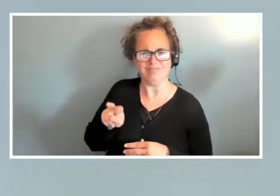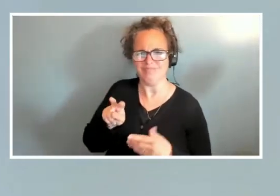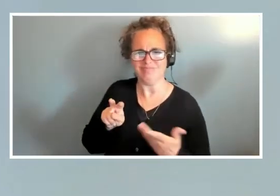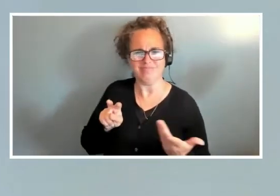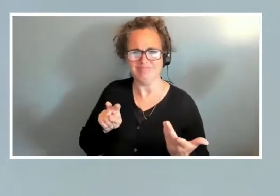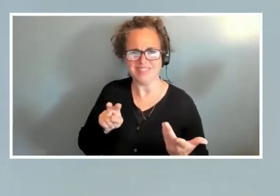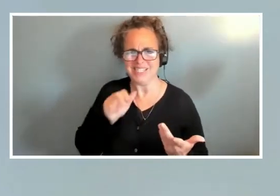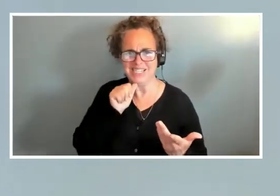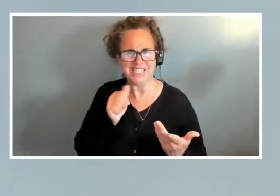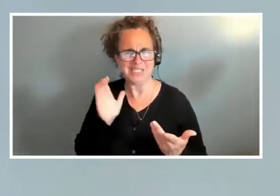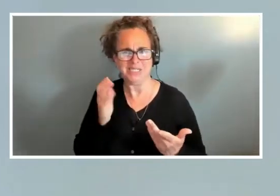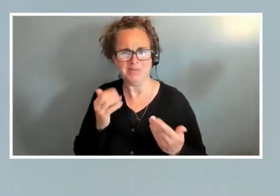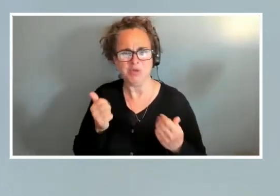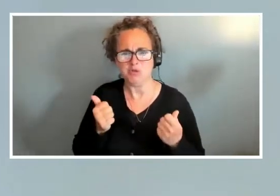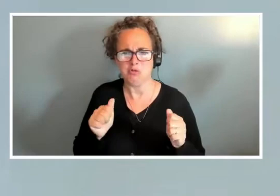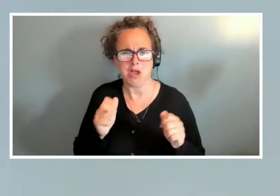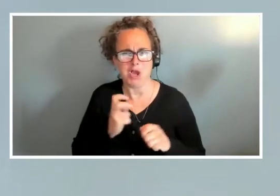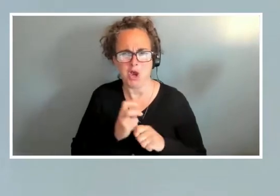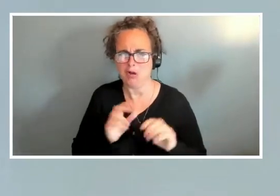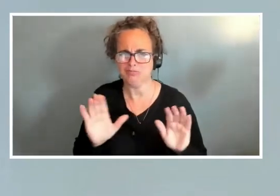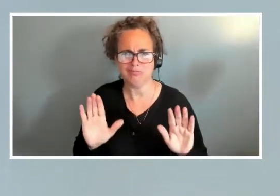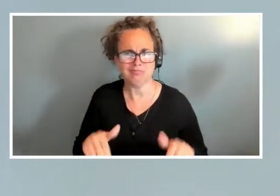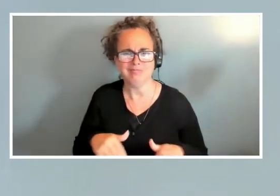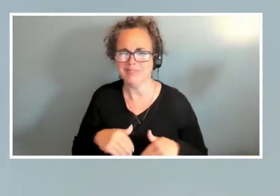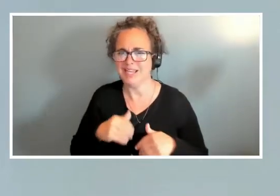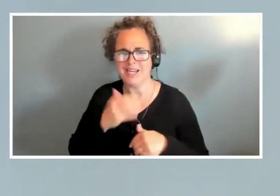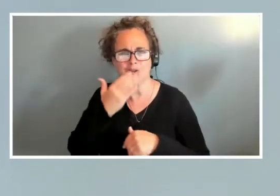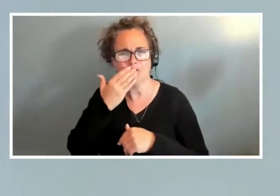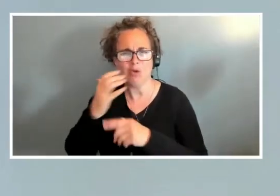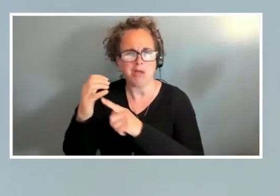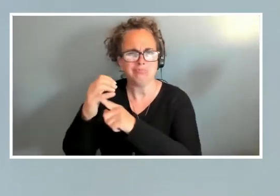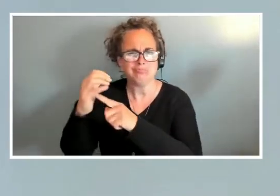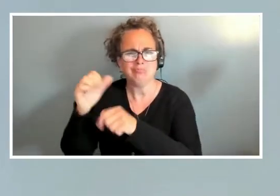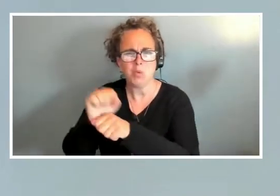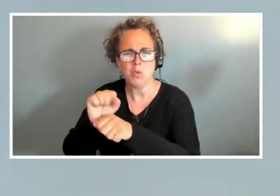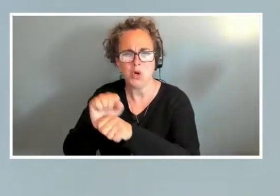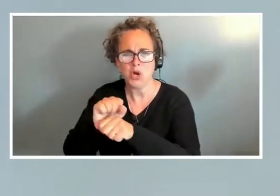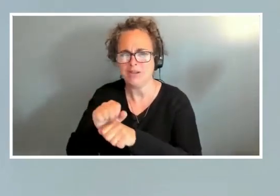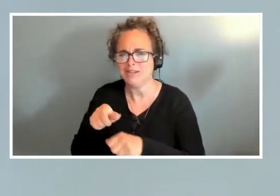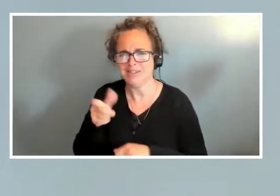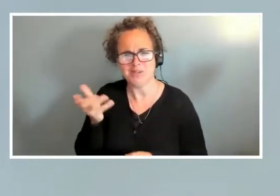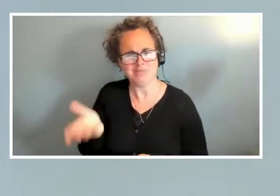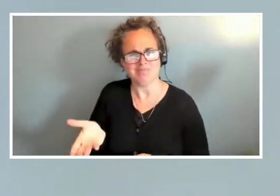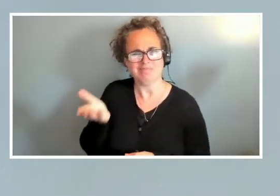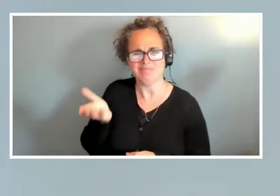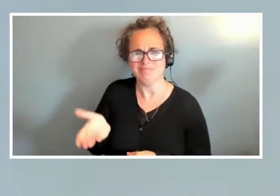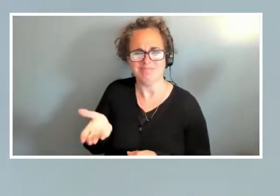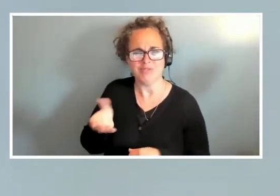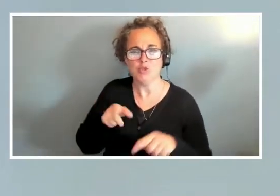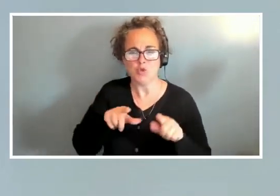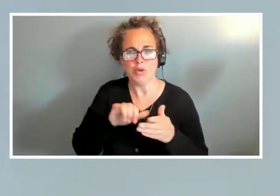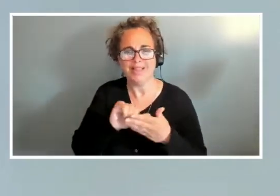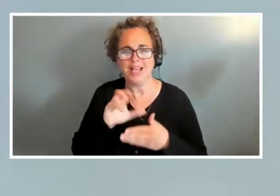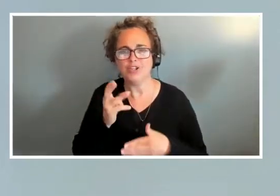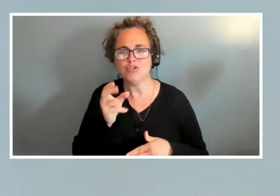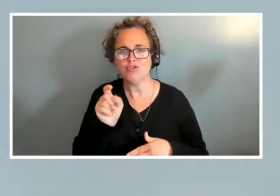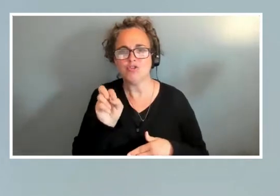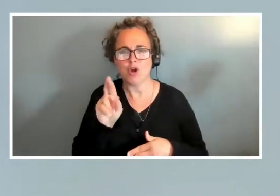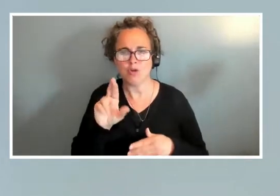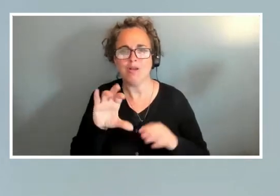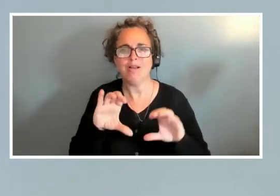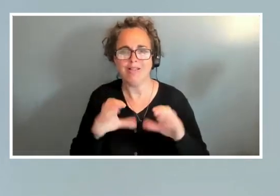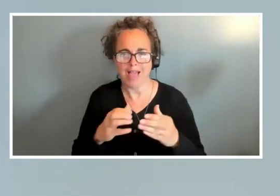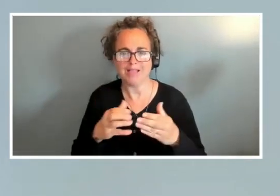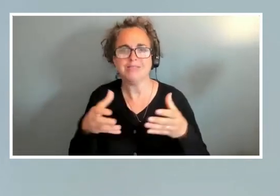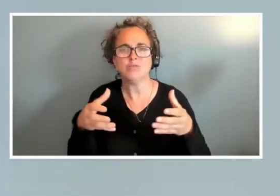try hard at all, but produced better work than any of us. And in that charter class, we began to